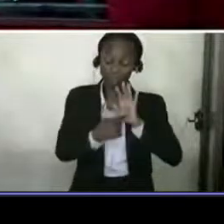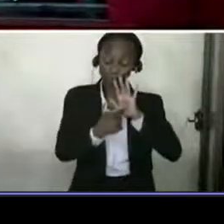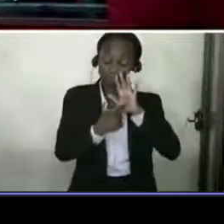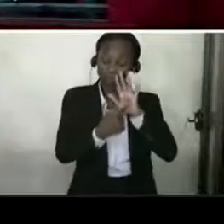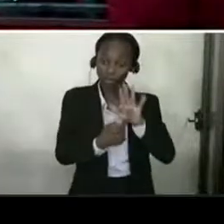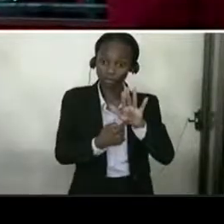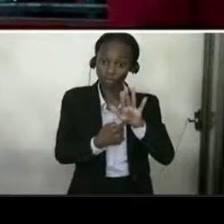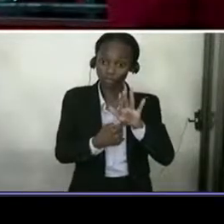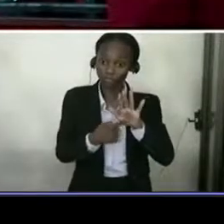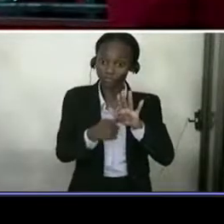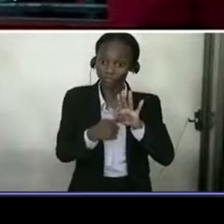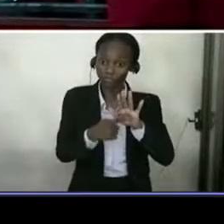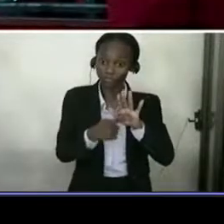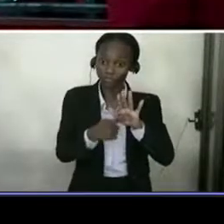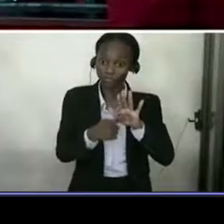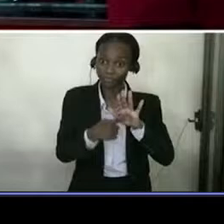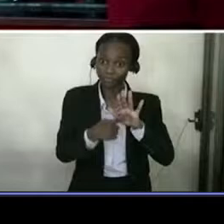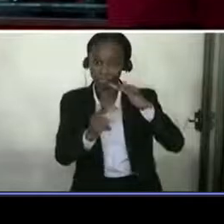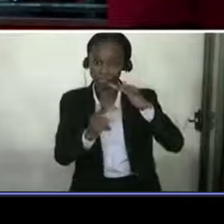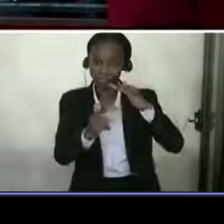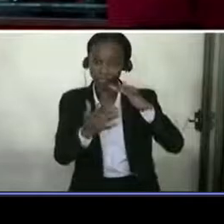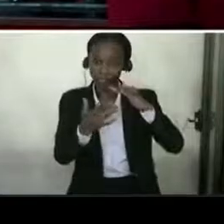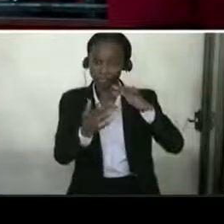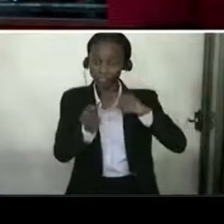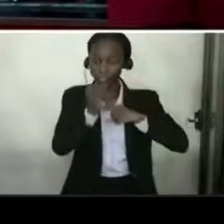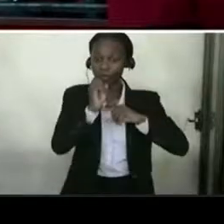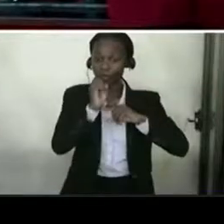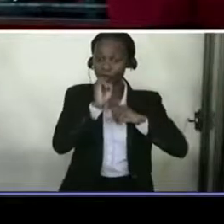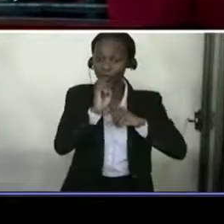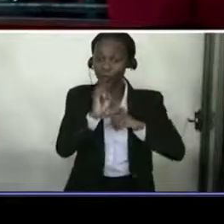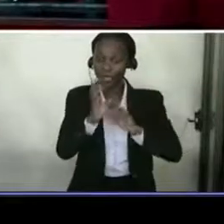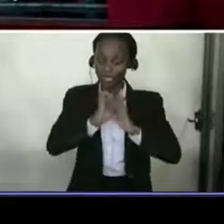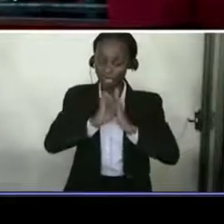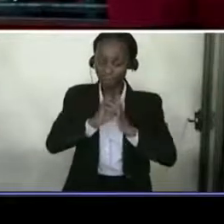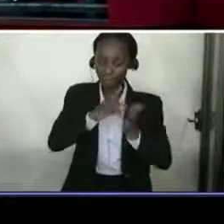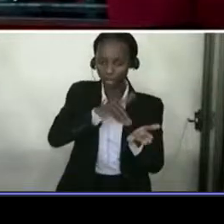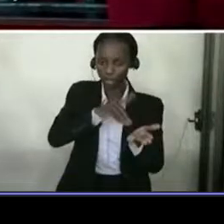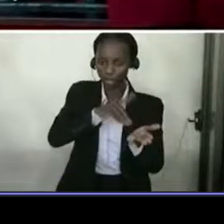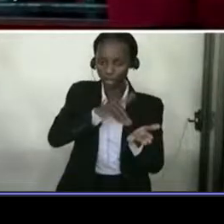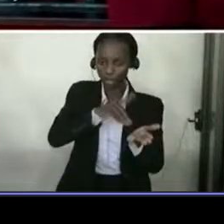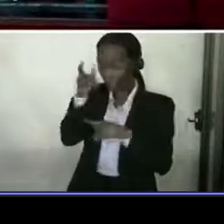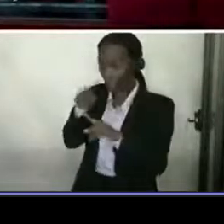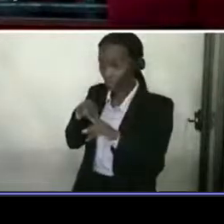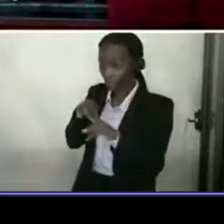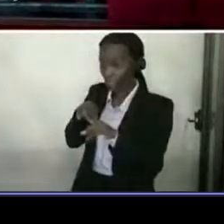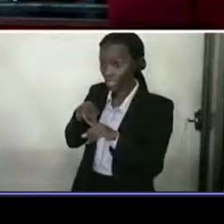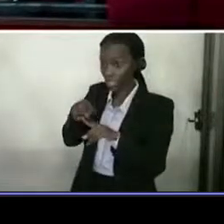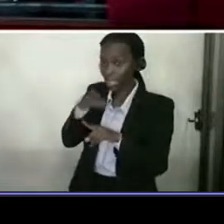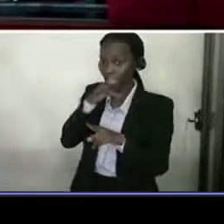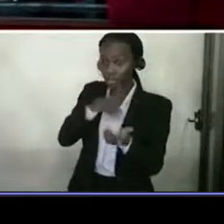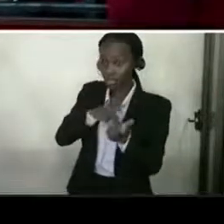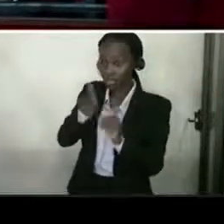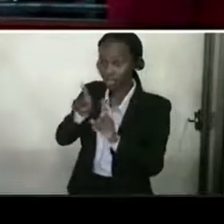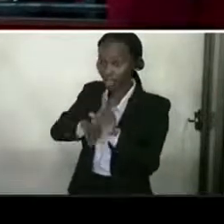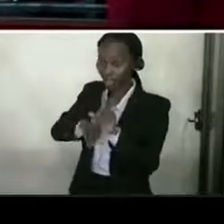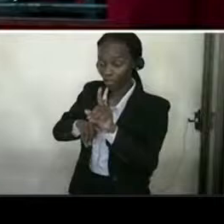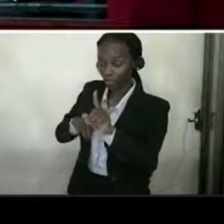result would be to witness the patient dying. It is therefore safe to